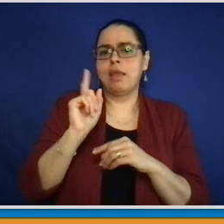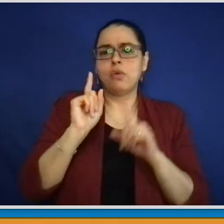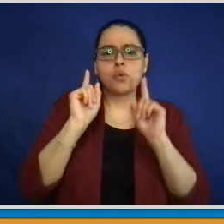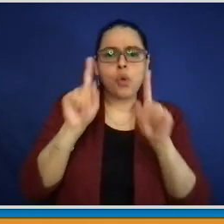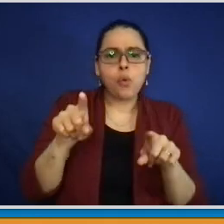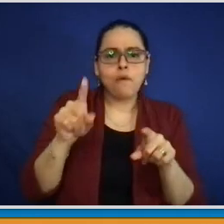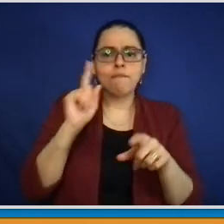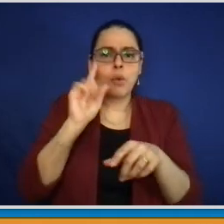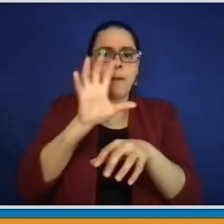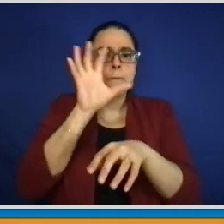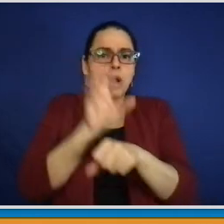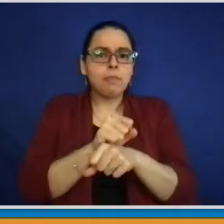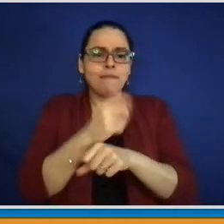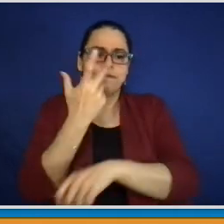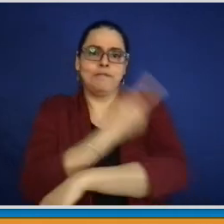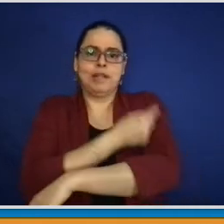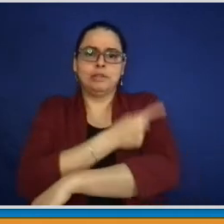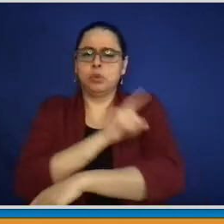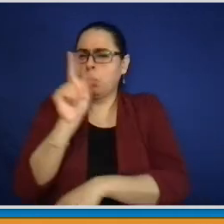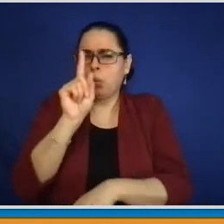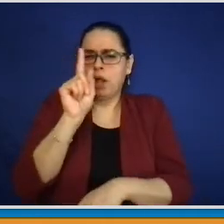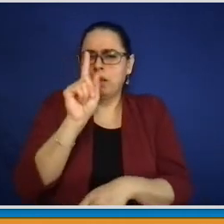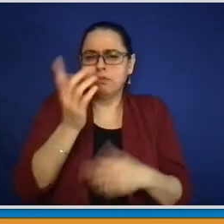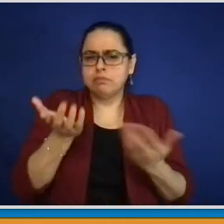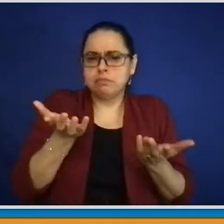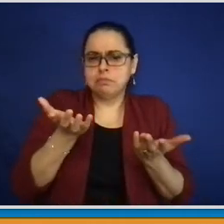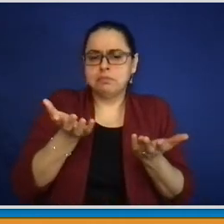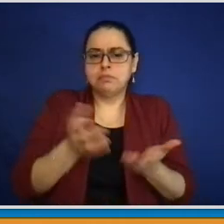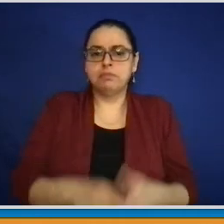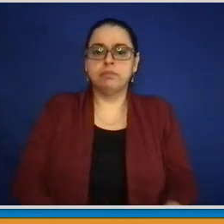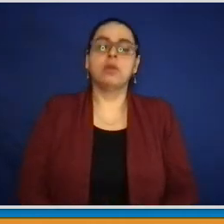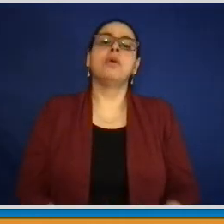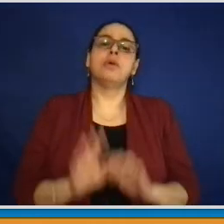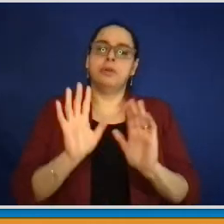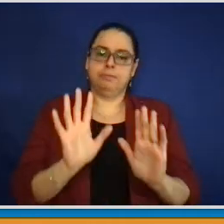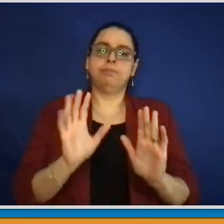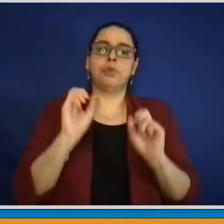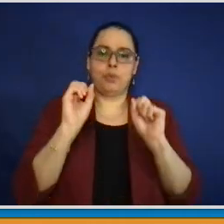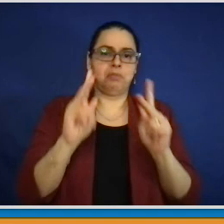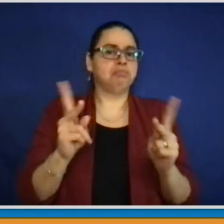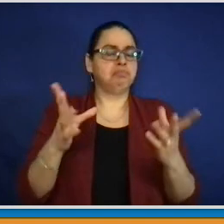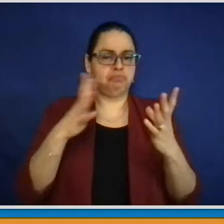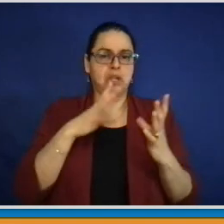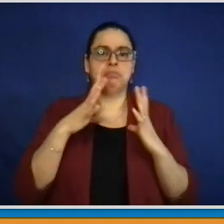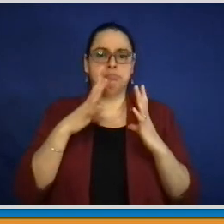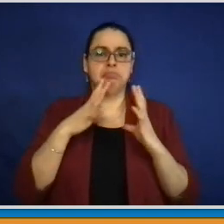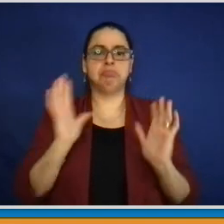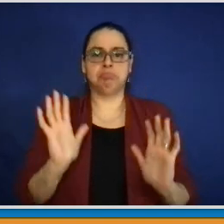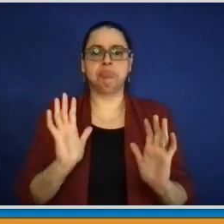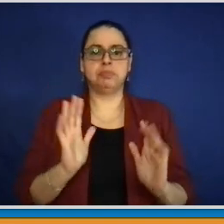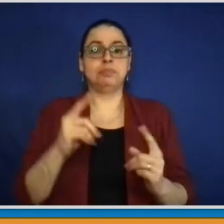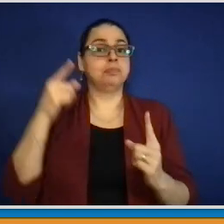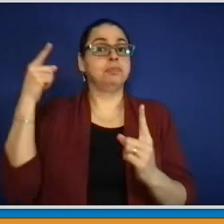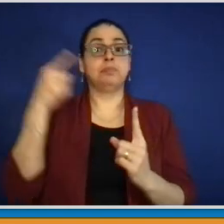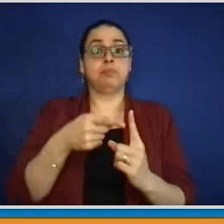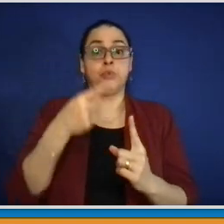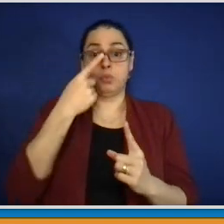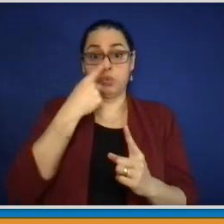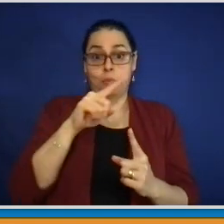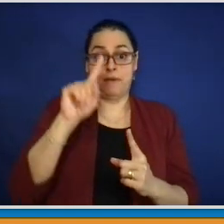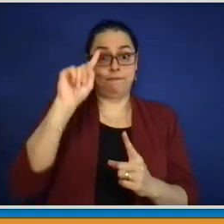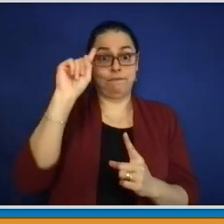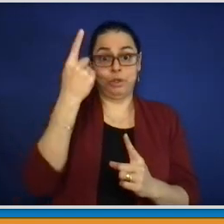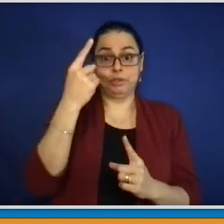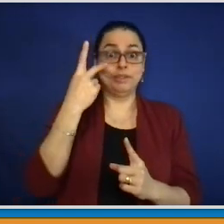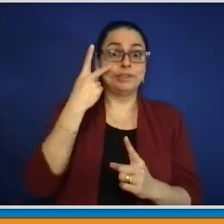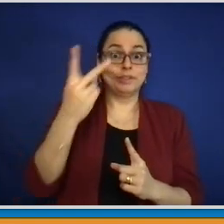me a chance to recap what the options are for getting a vaccination. If you go online to the website by New York